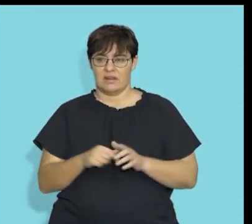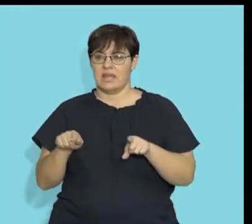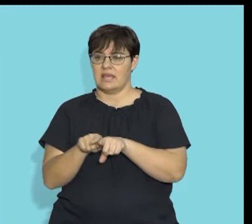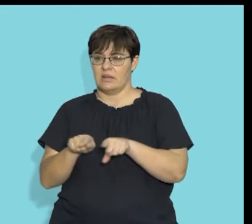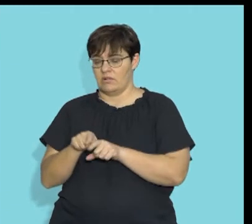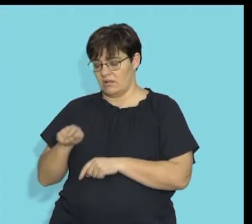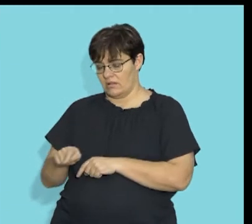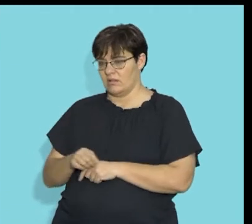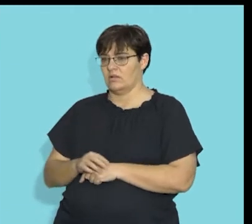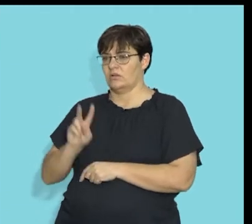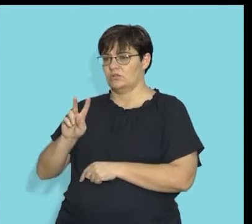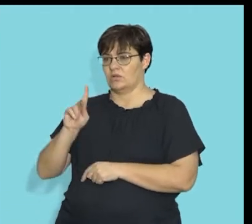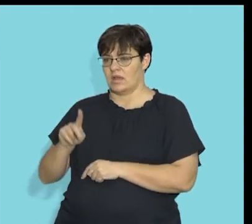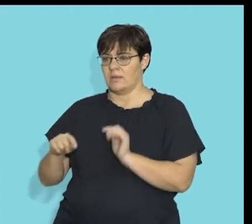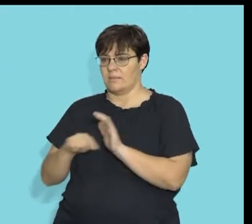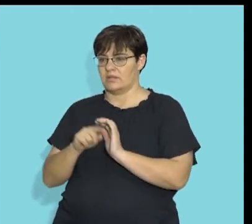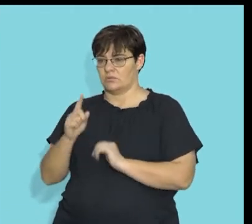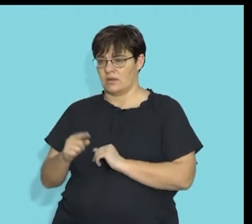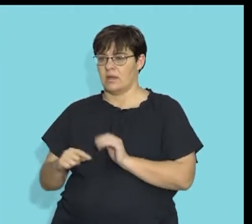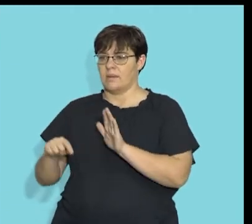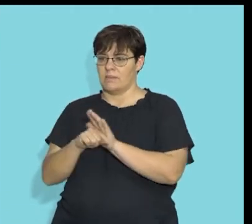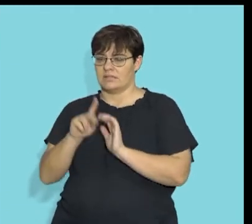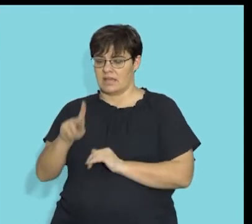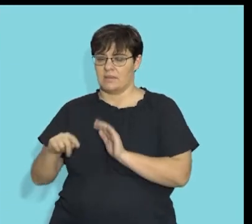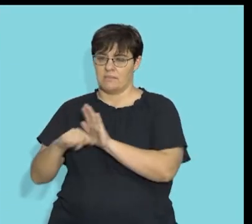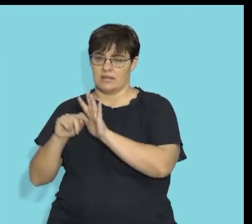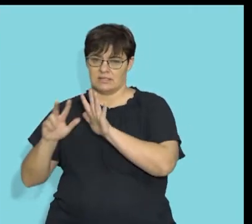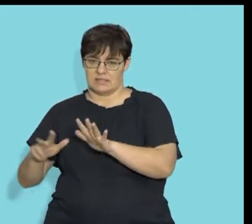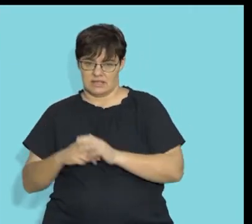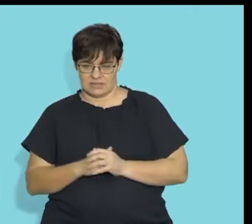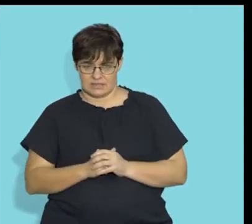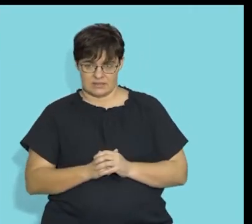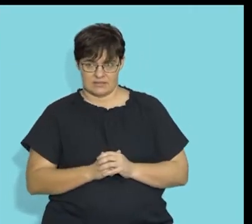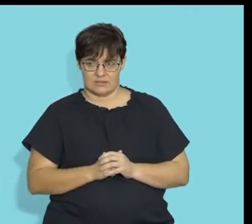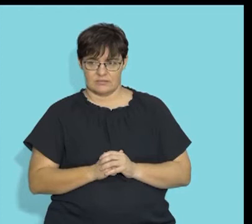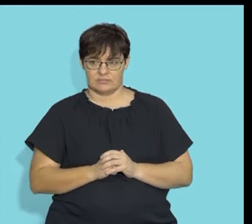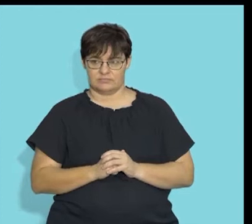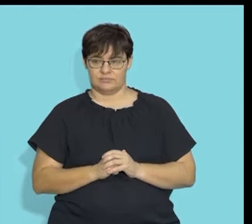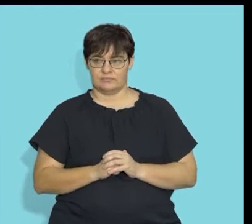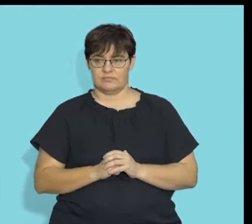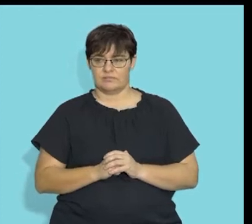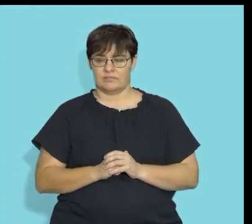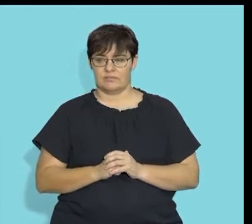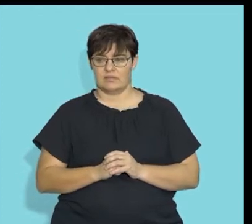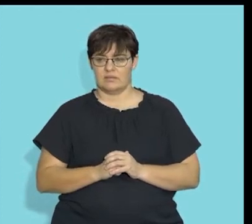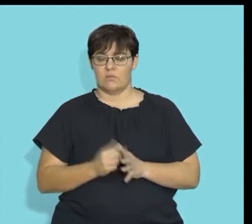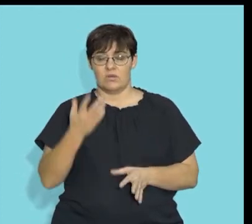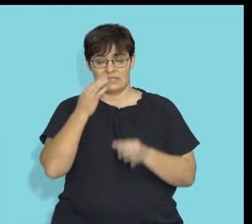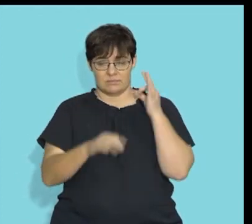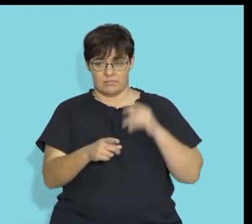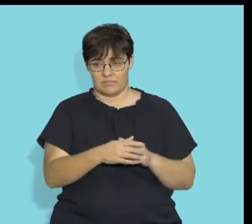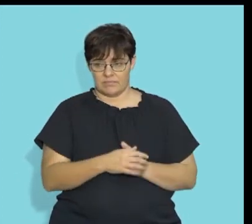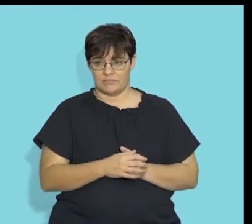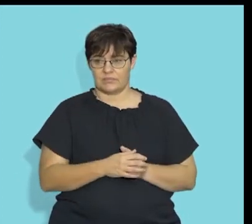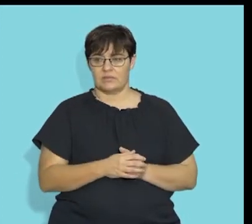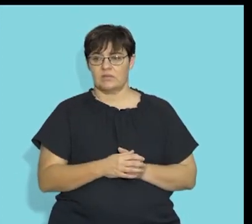7 is equal to 2k minus 1 minus k minus 8.